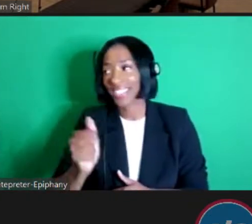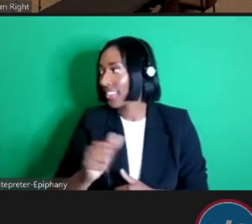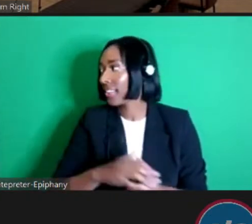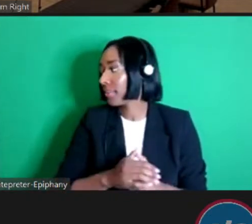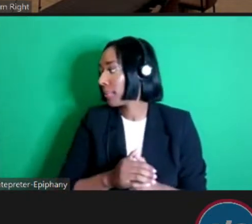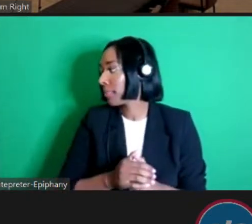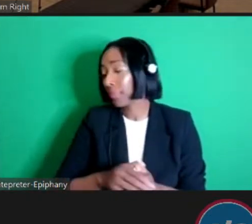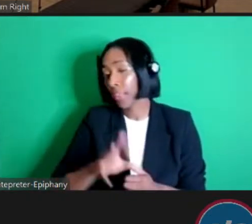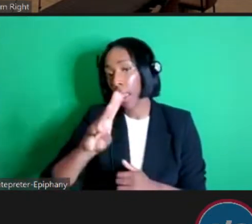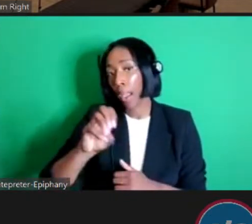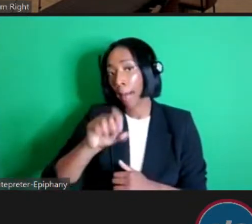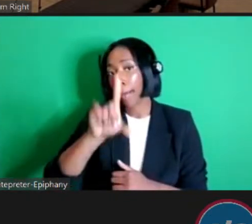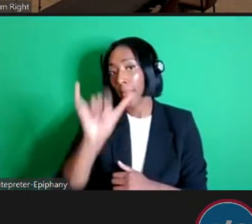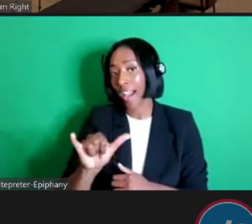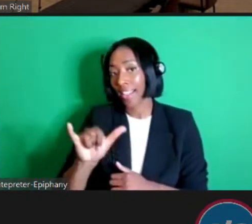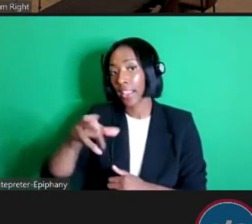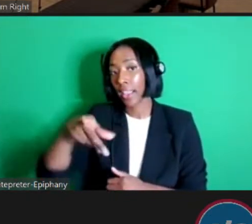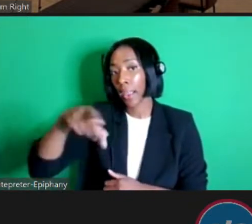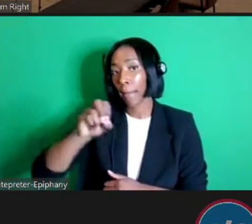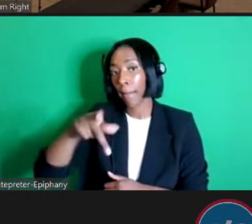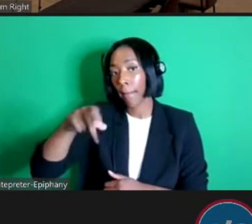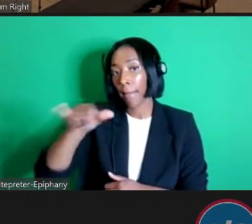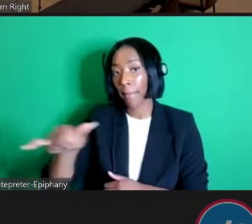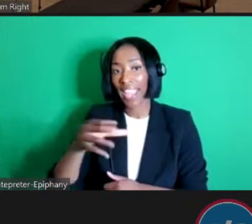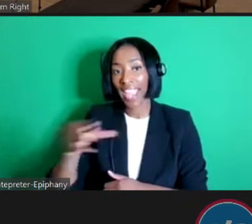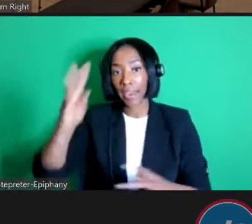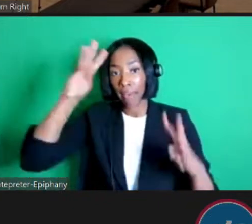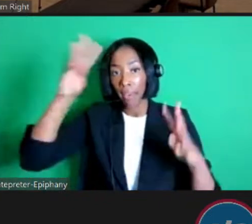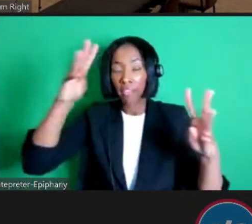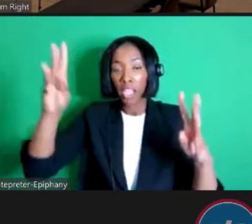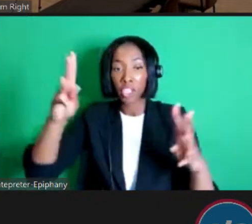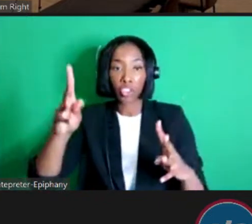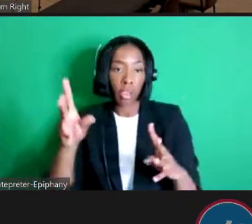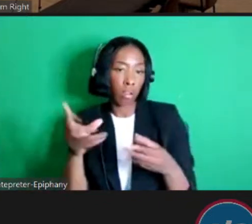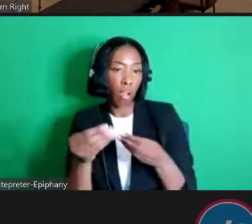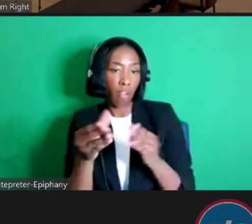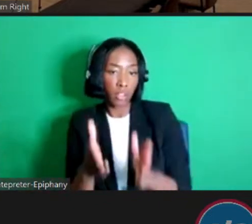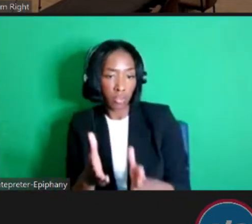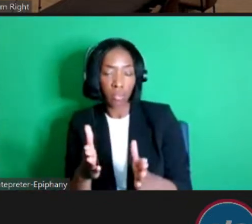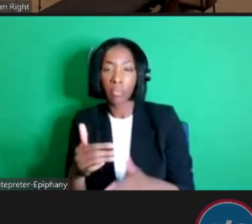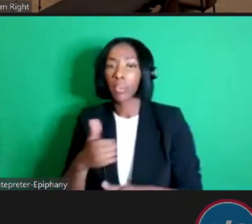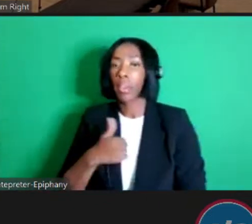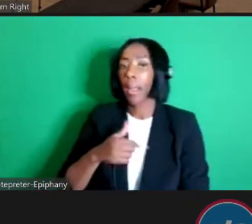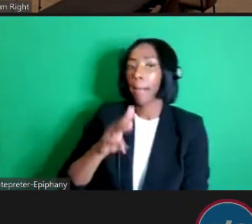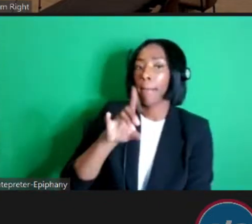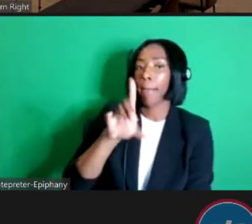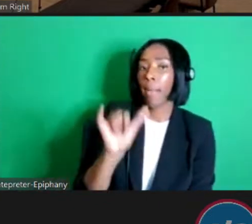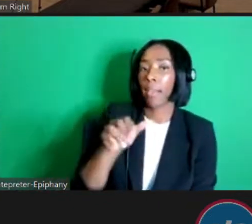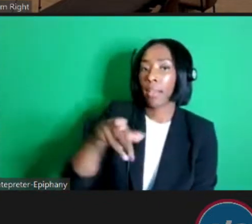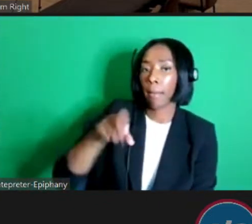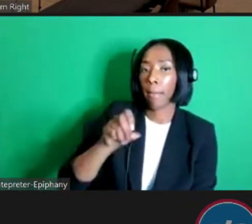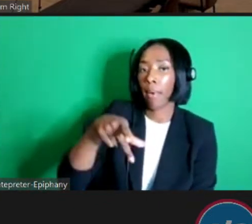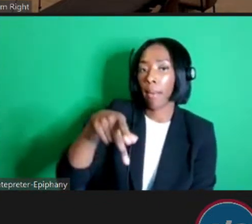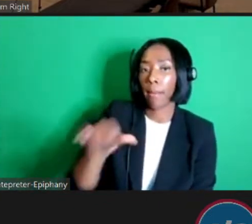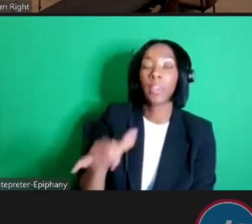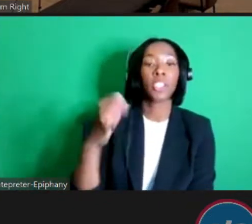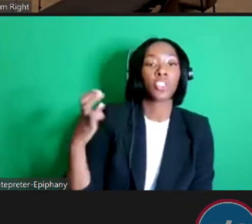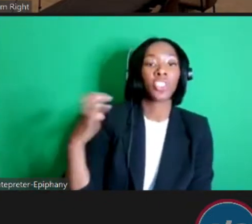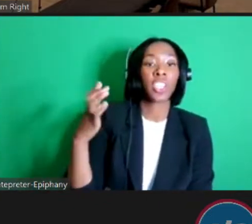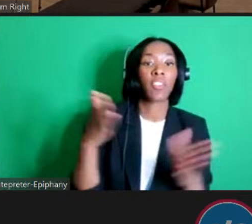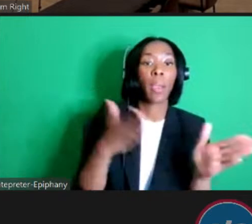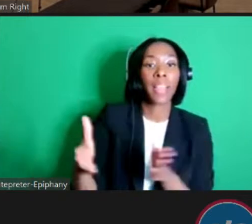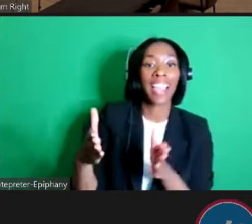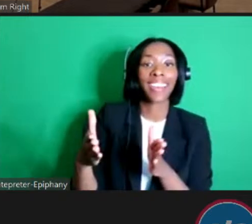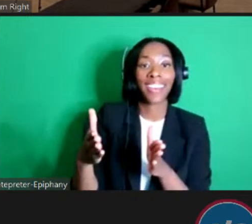Poppy, CTA Chief Planning and Innovation Officer. Thank you. Hi, I'm Molly Poppy. I am the Chief Planning and Innovation Officer here